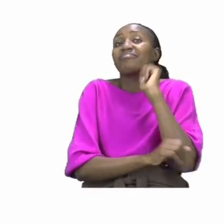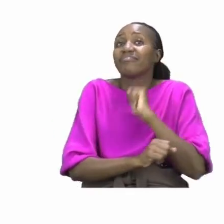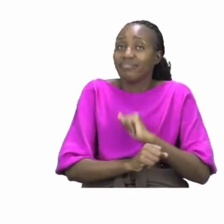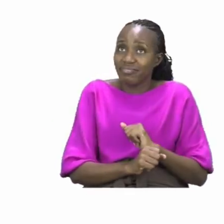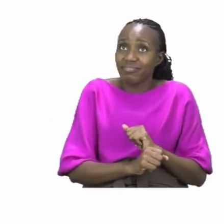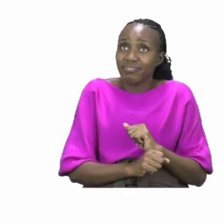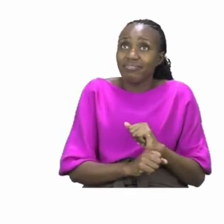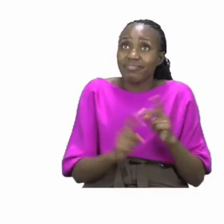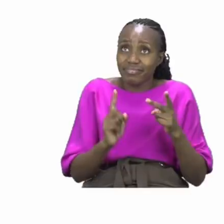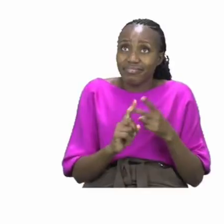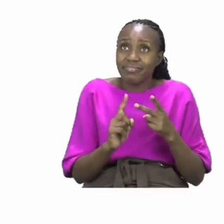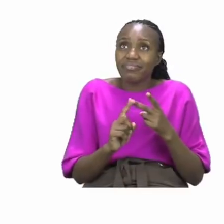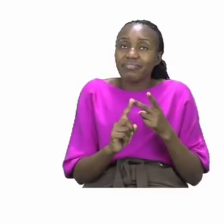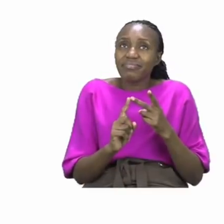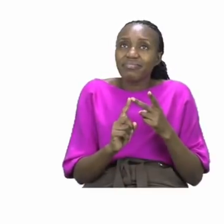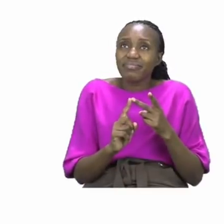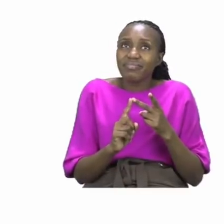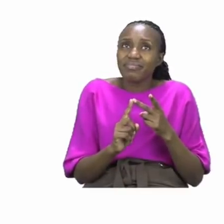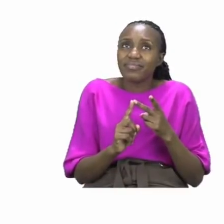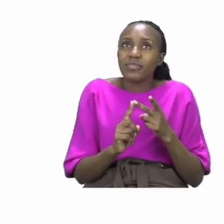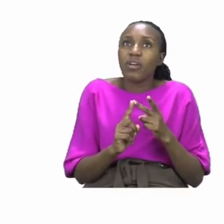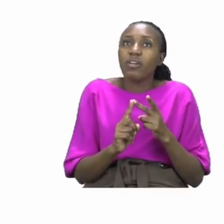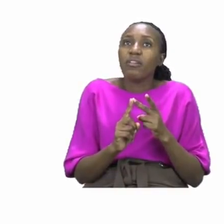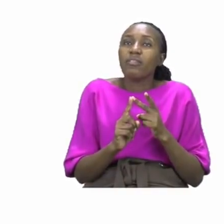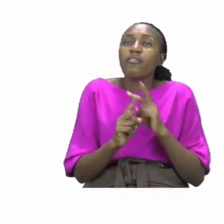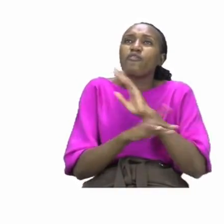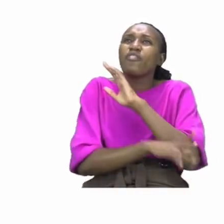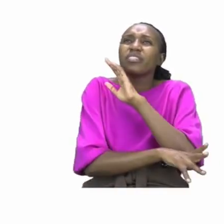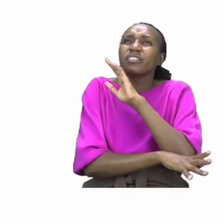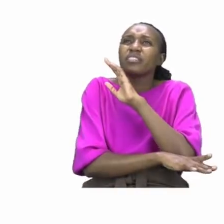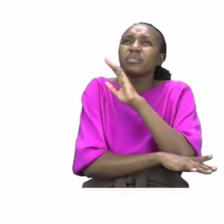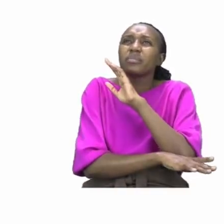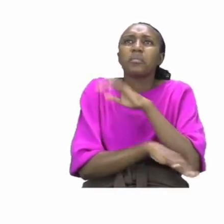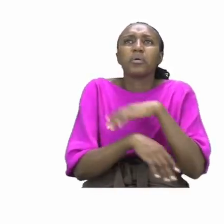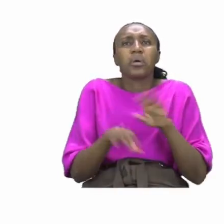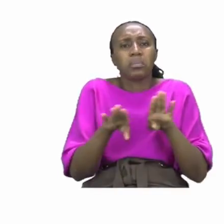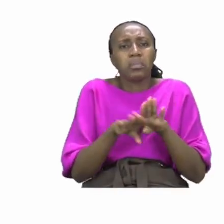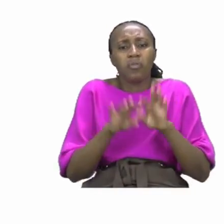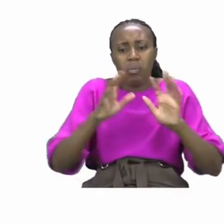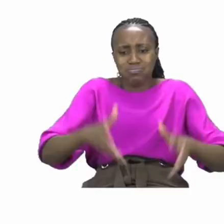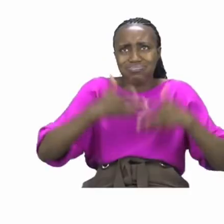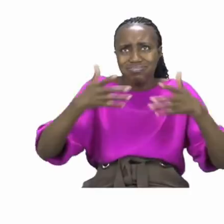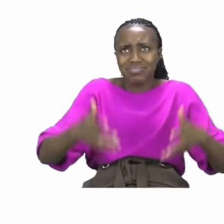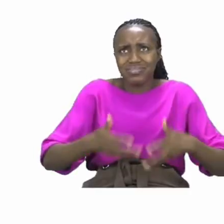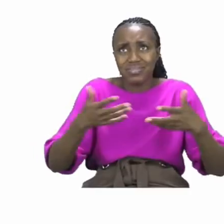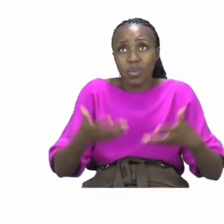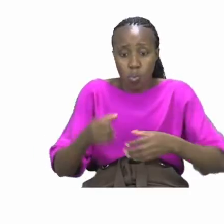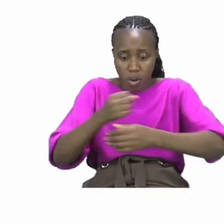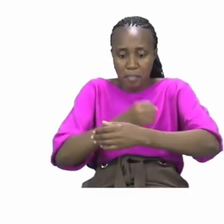difference is that our vegetables can be used for salads or